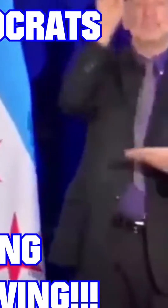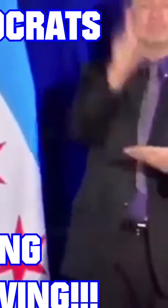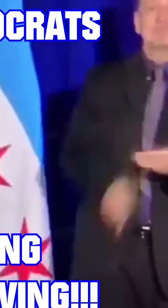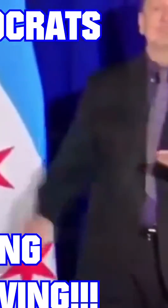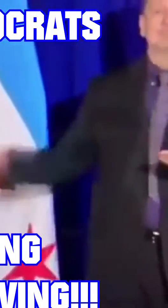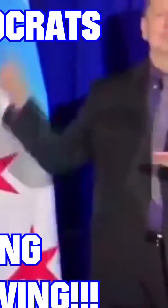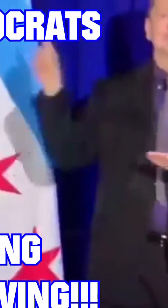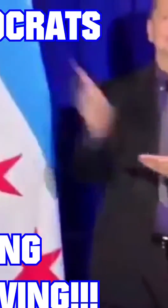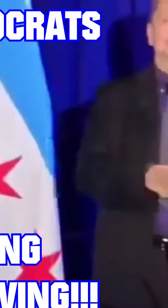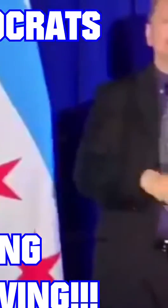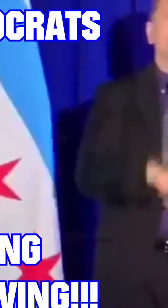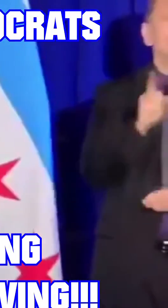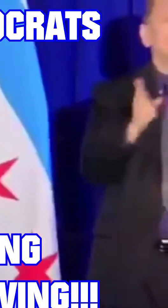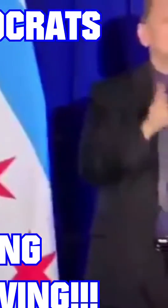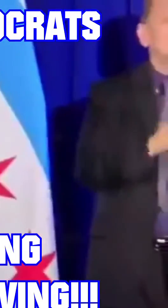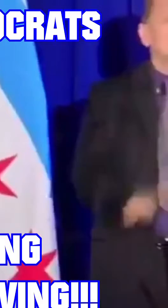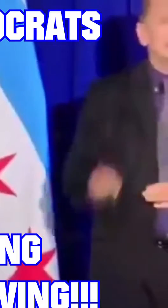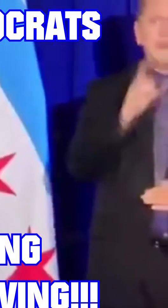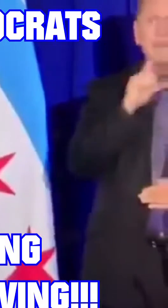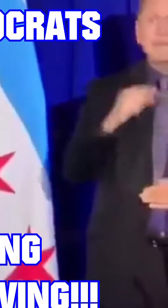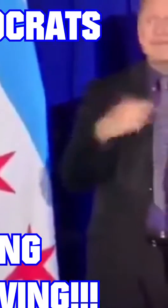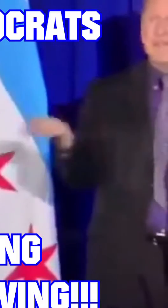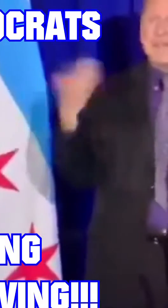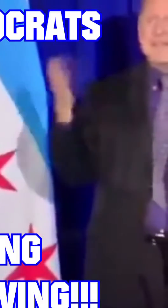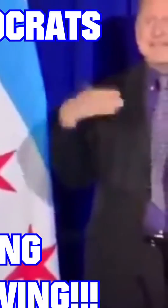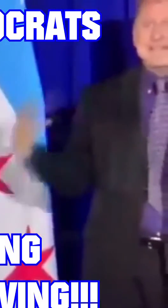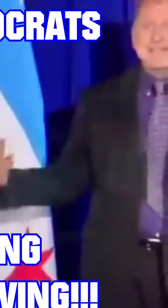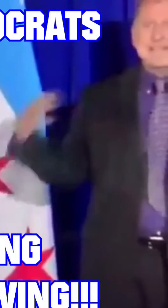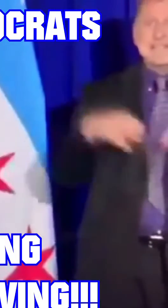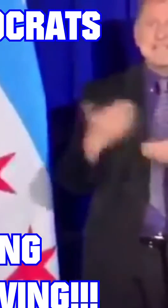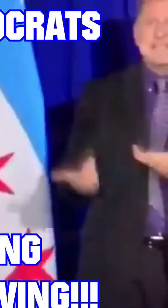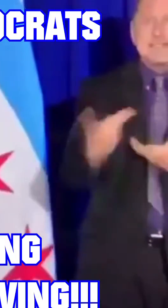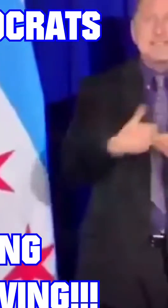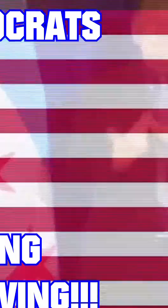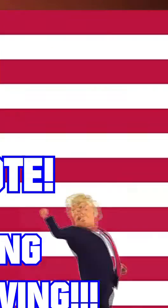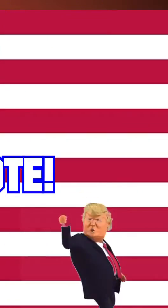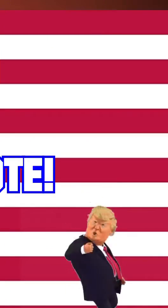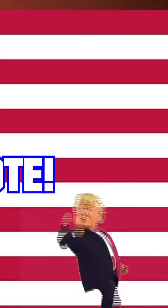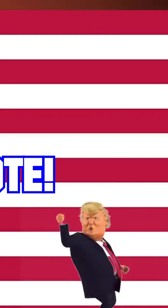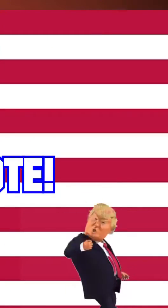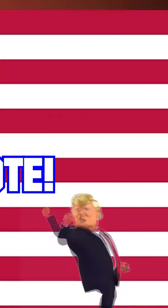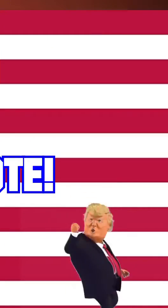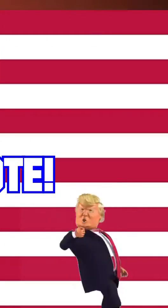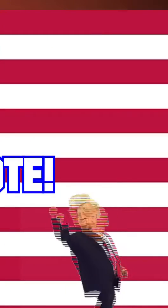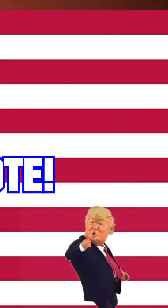particularly if they include guests that do not live in your immediate household.